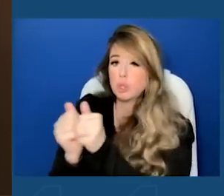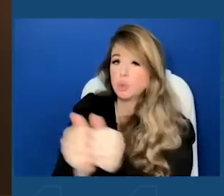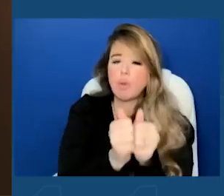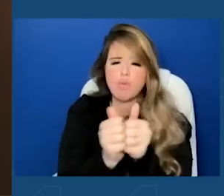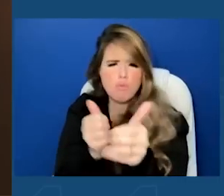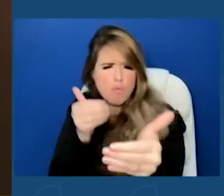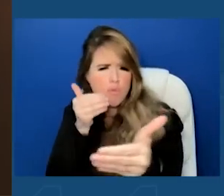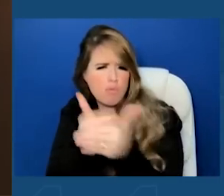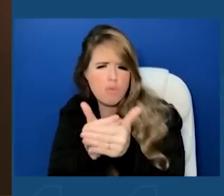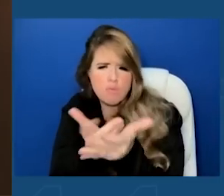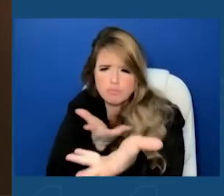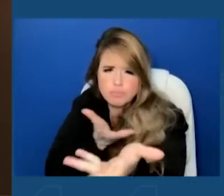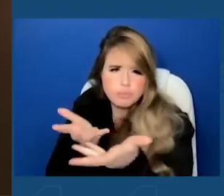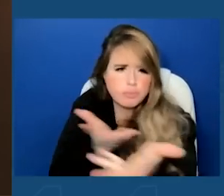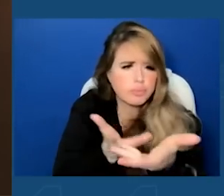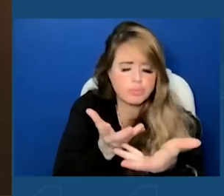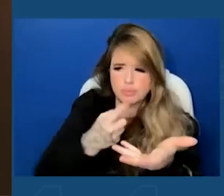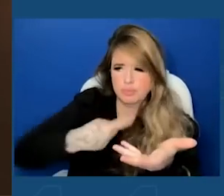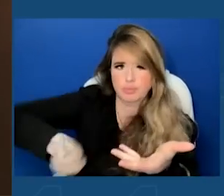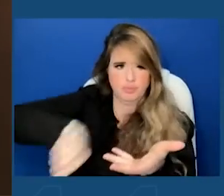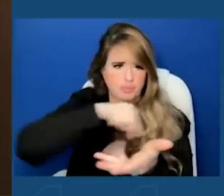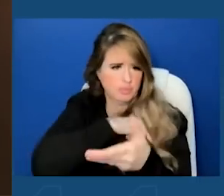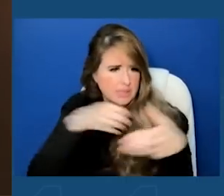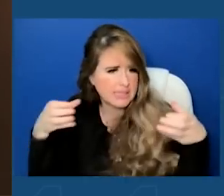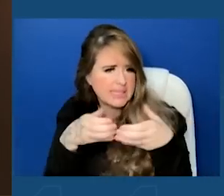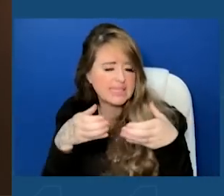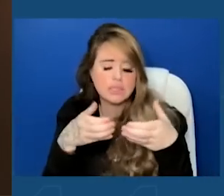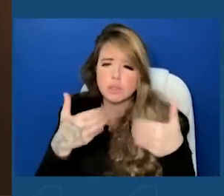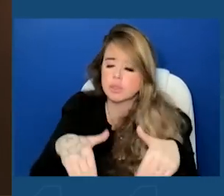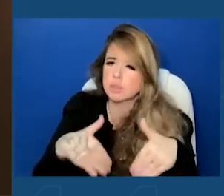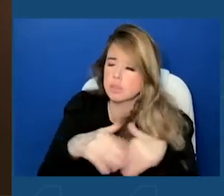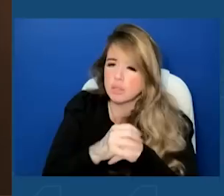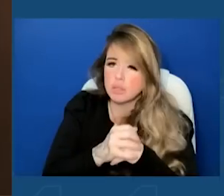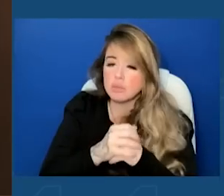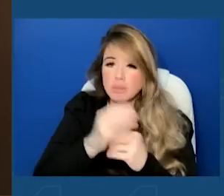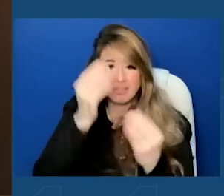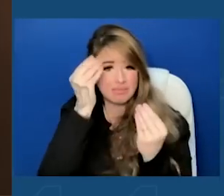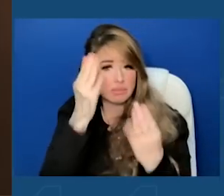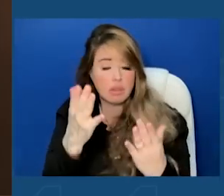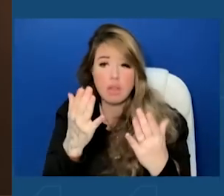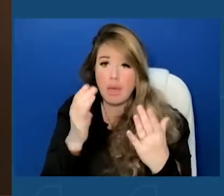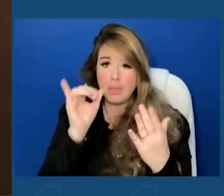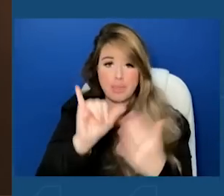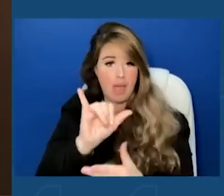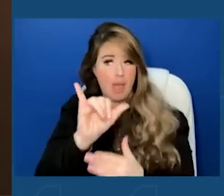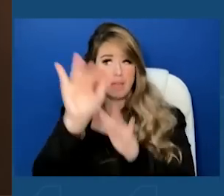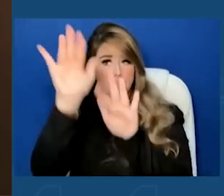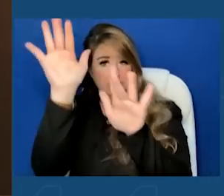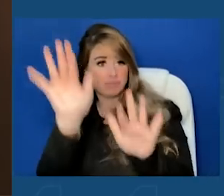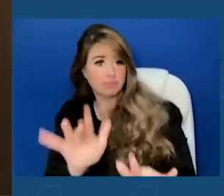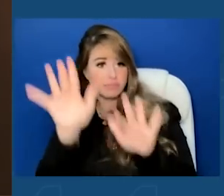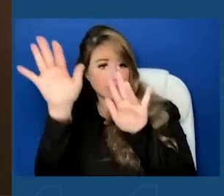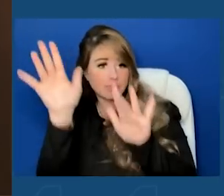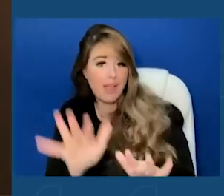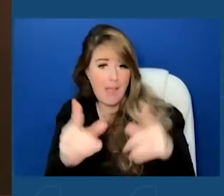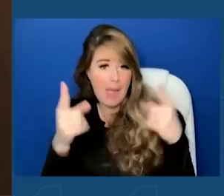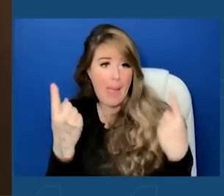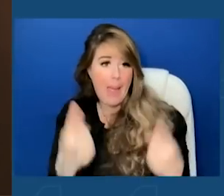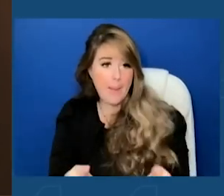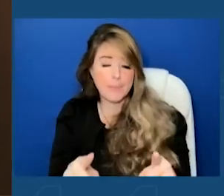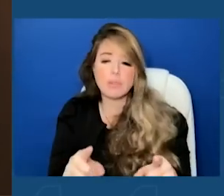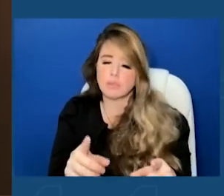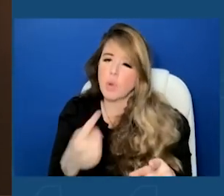closely. Fortunately, again, with these blizzard conditions, there was a lot of advance